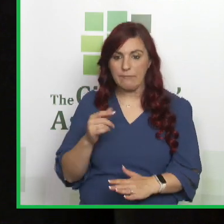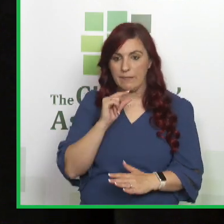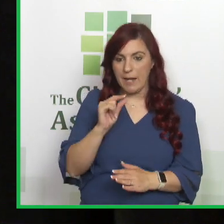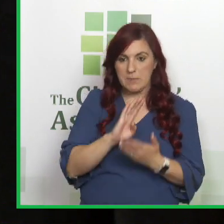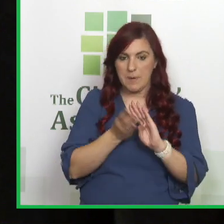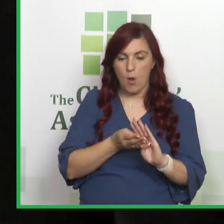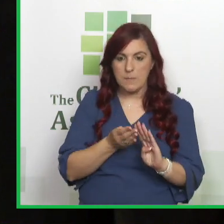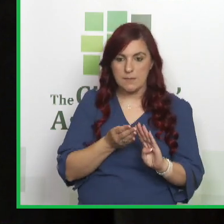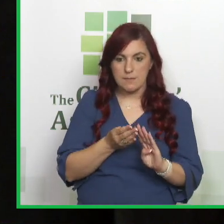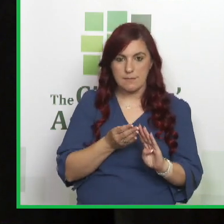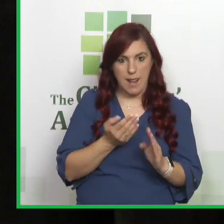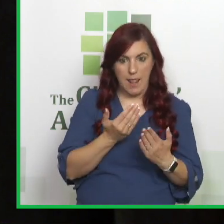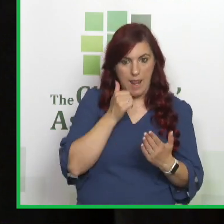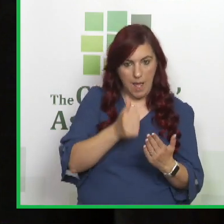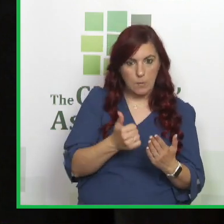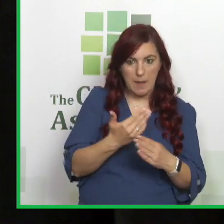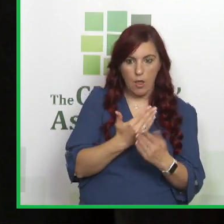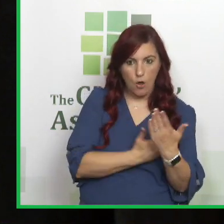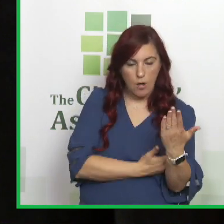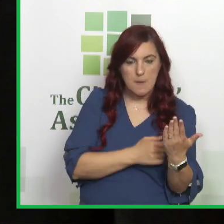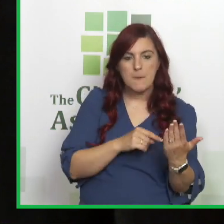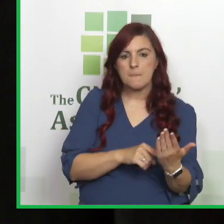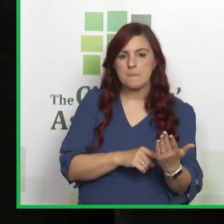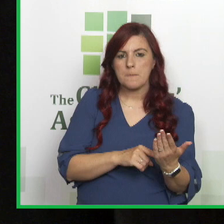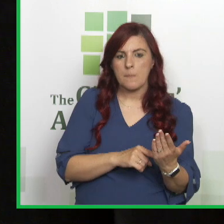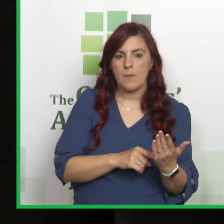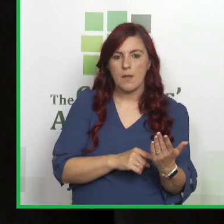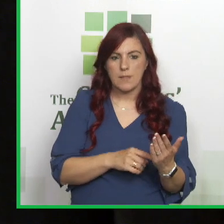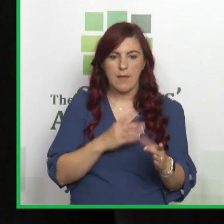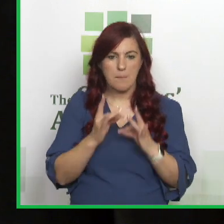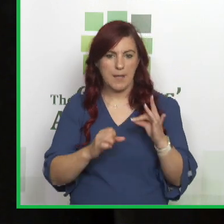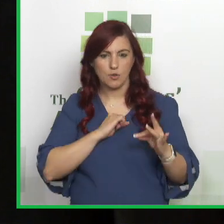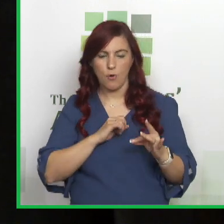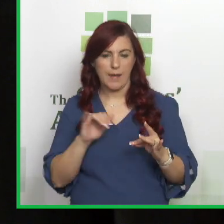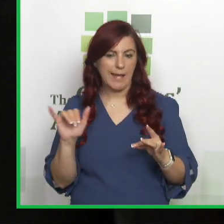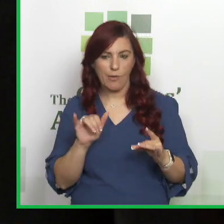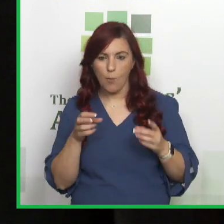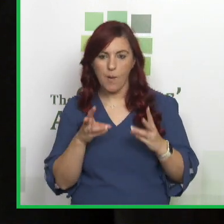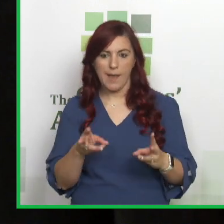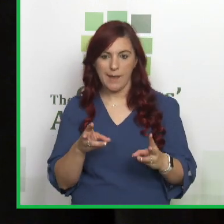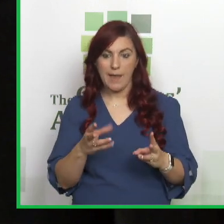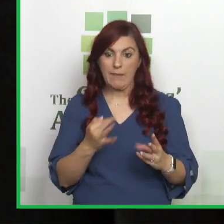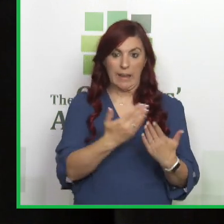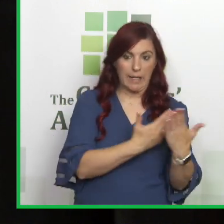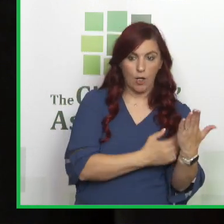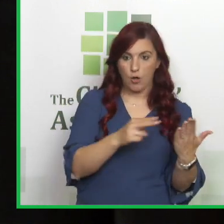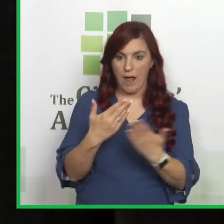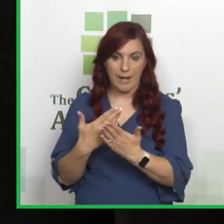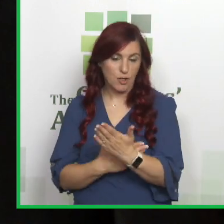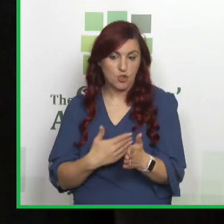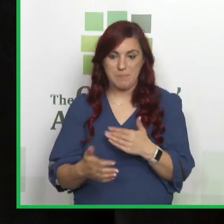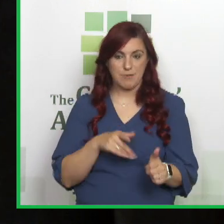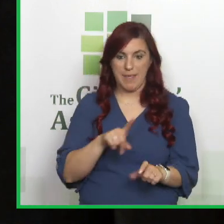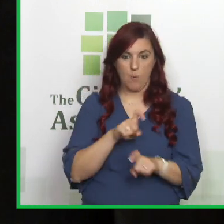legal. They have formulated plans to ensure the illegal industry will be maintained irrespective of any legalisation. The strategy of